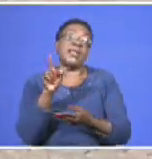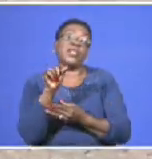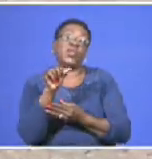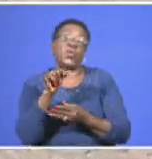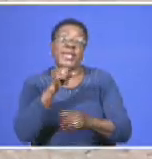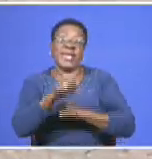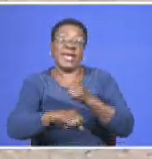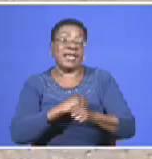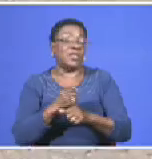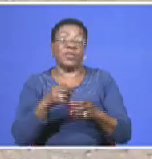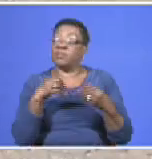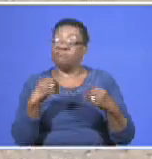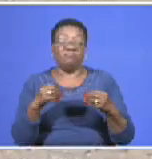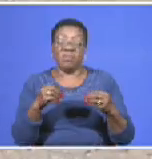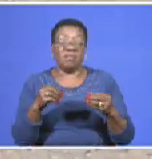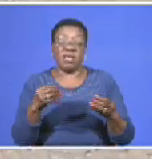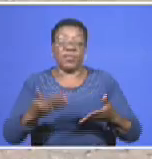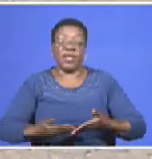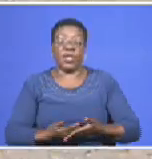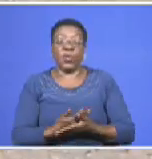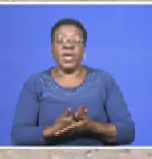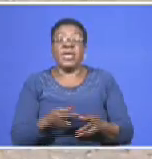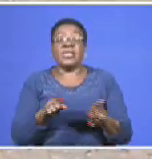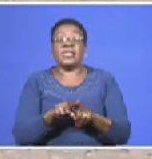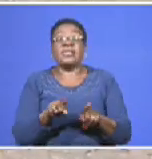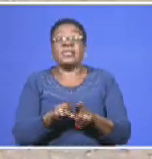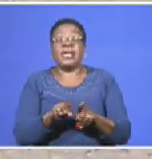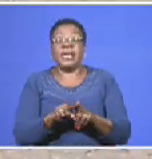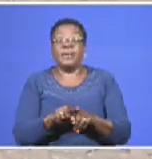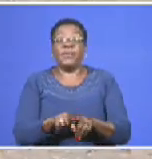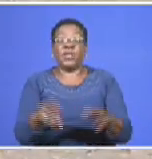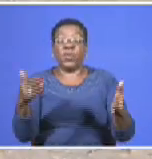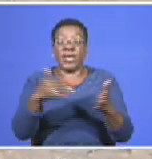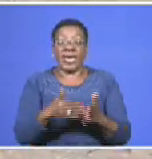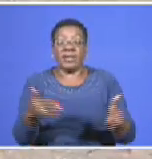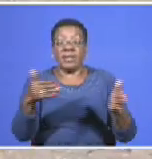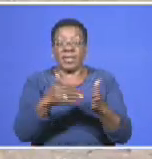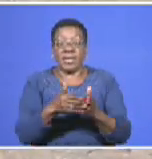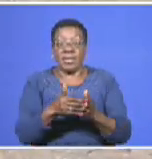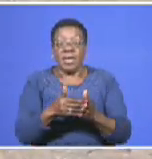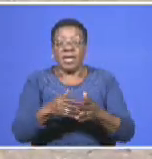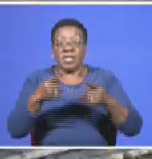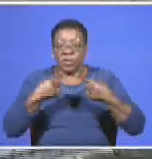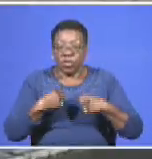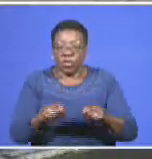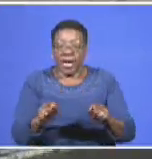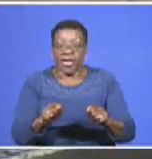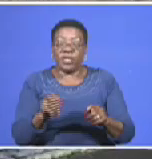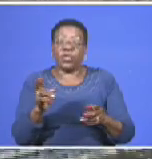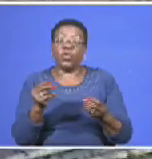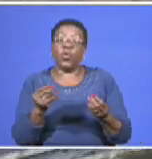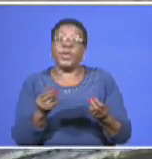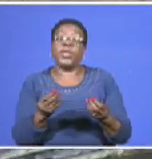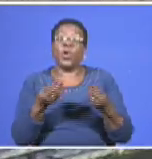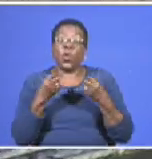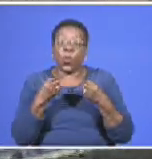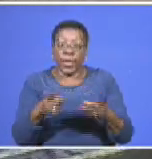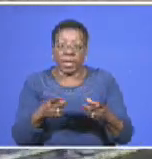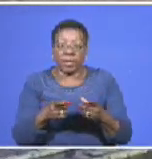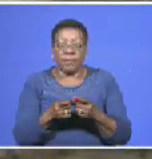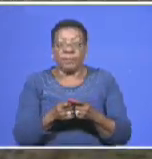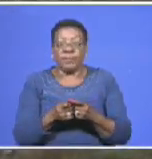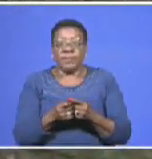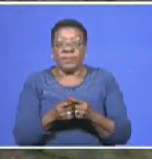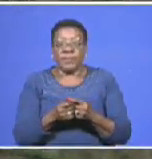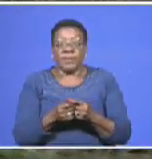isn't really nothing new. It's just the same process over and over and over again, and just tweaking to try to get it to finish in a quicker time.